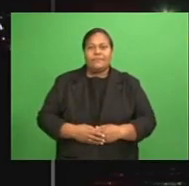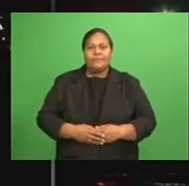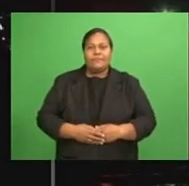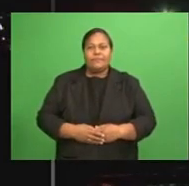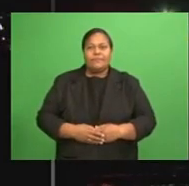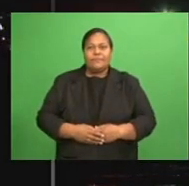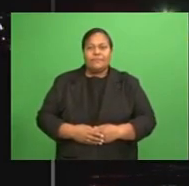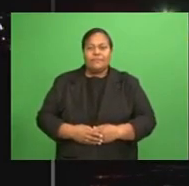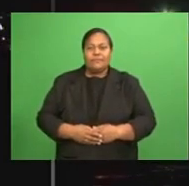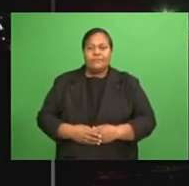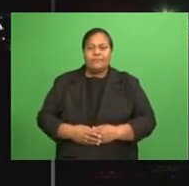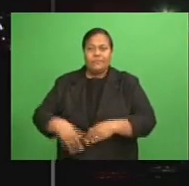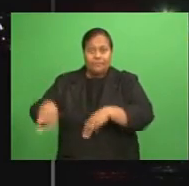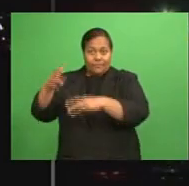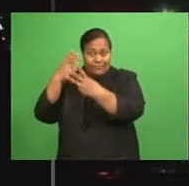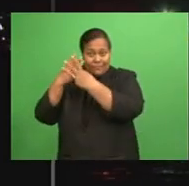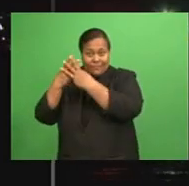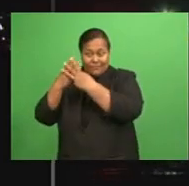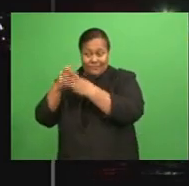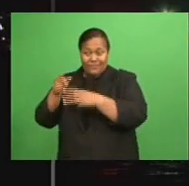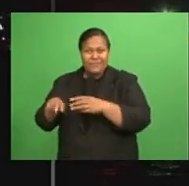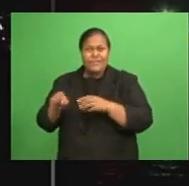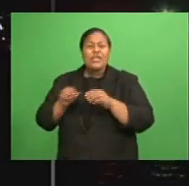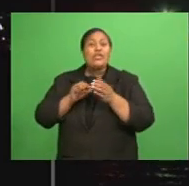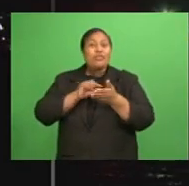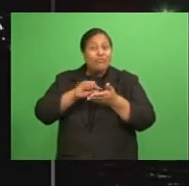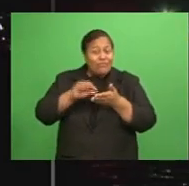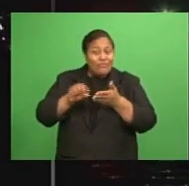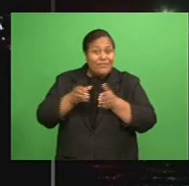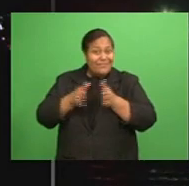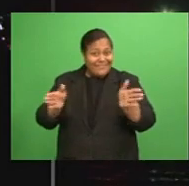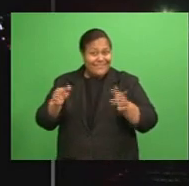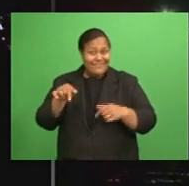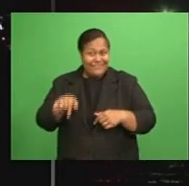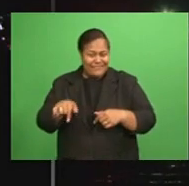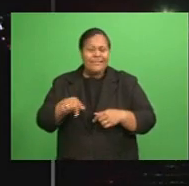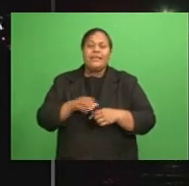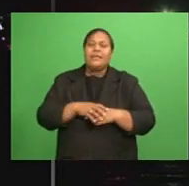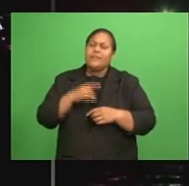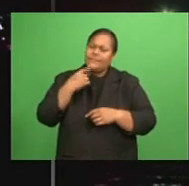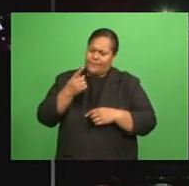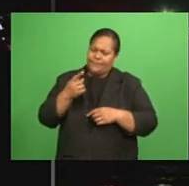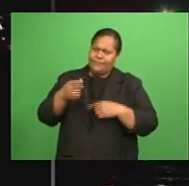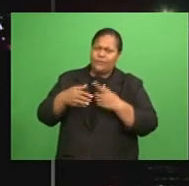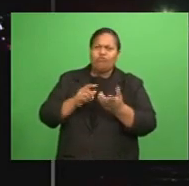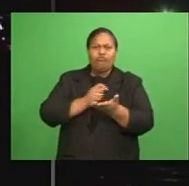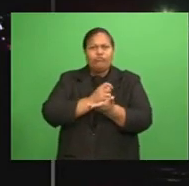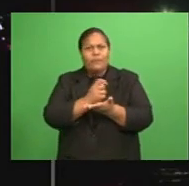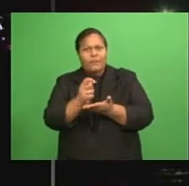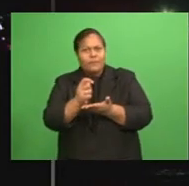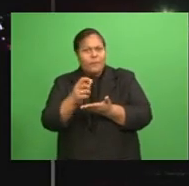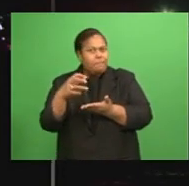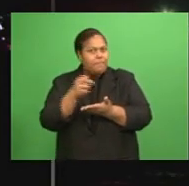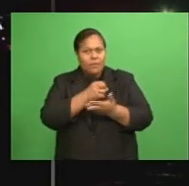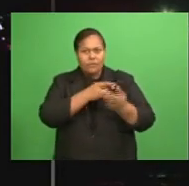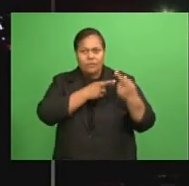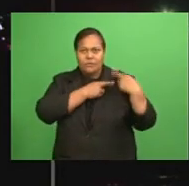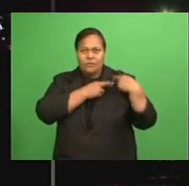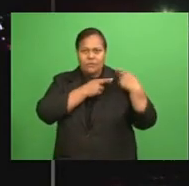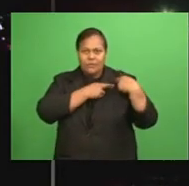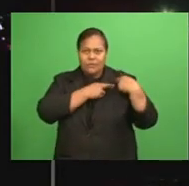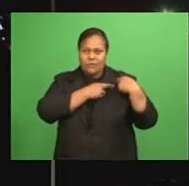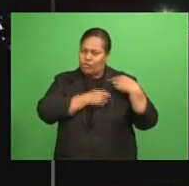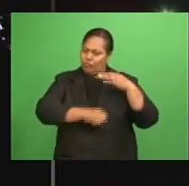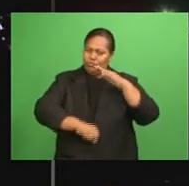Social Democratic Liberal Party General Secretary Emilian Tuturanga has stressed that transparency and accountability top of